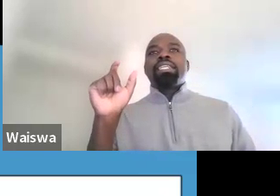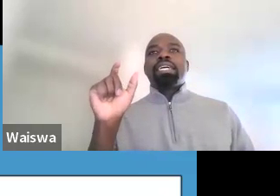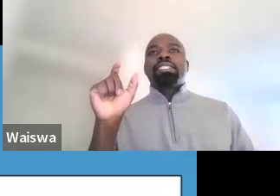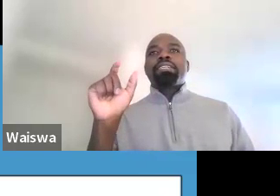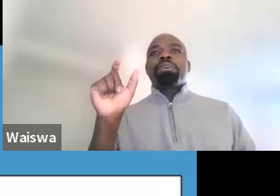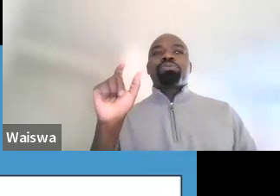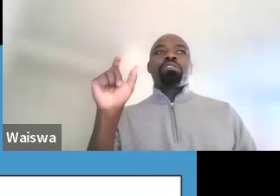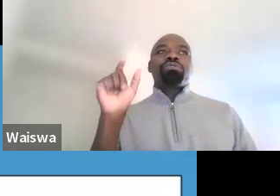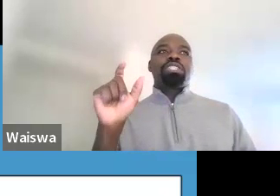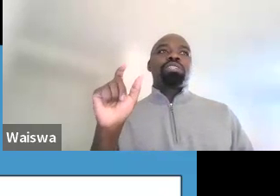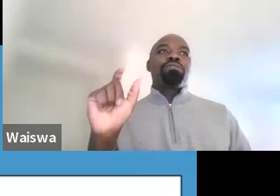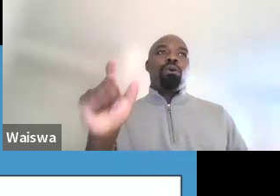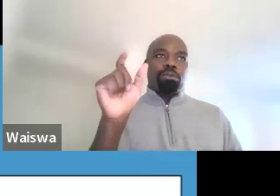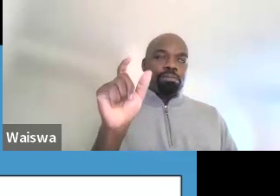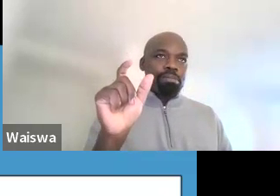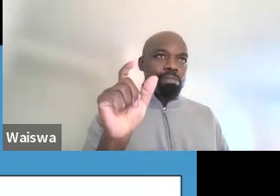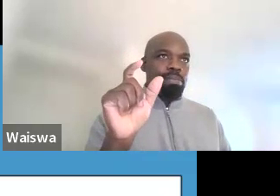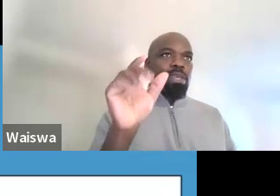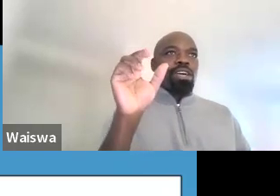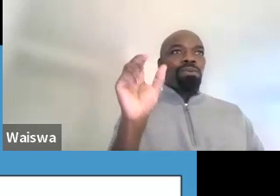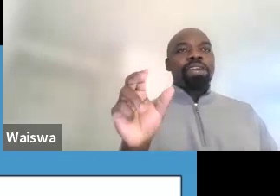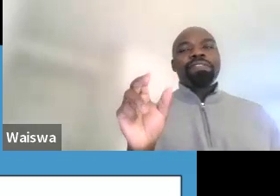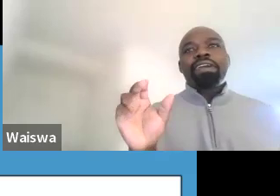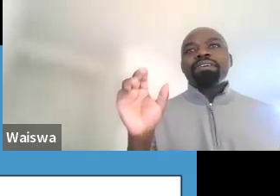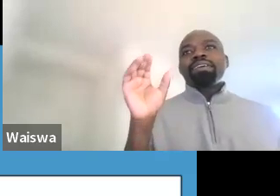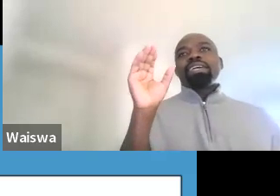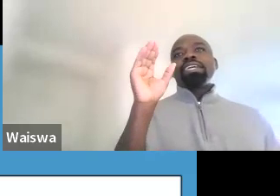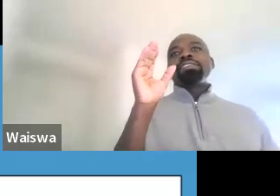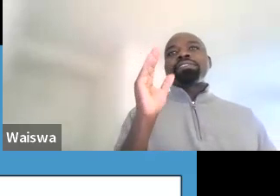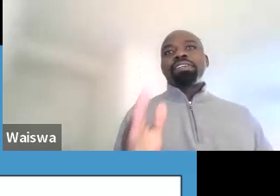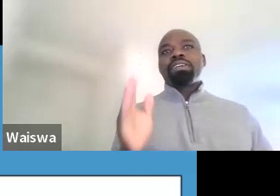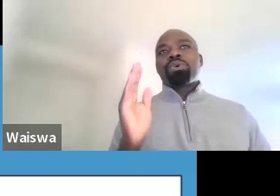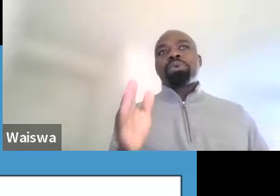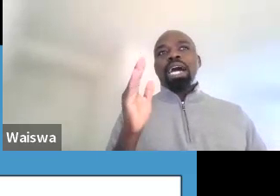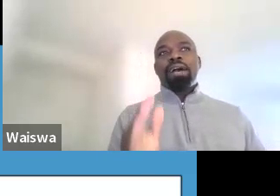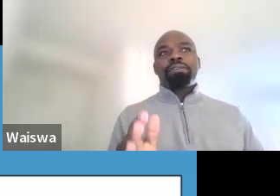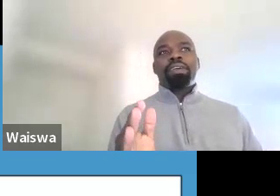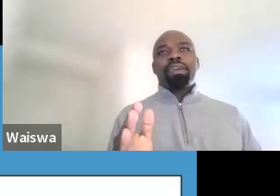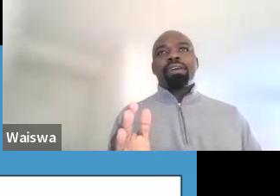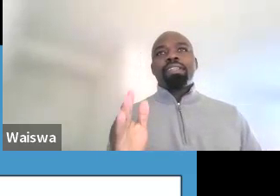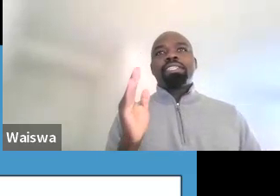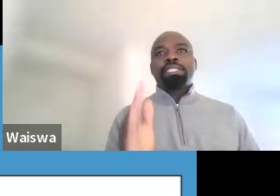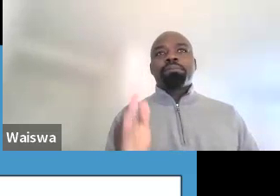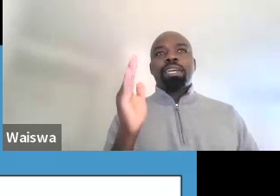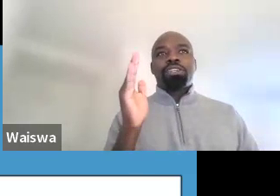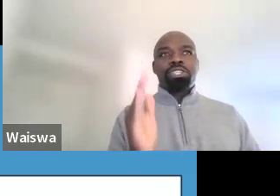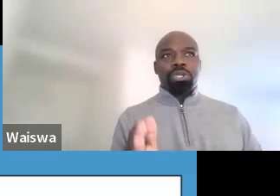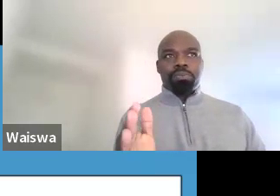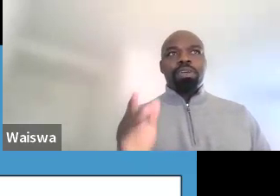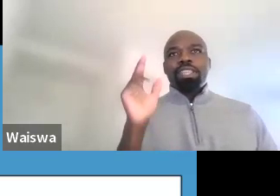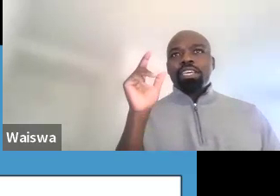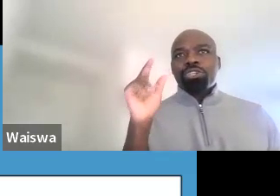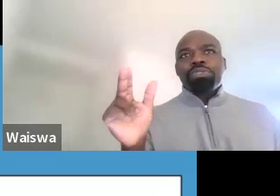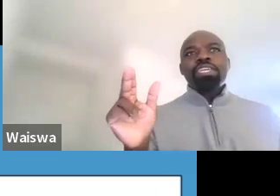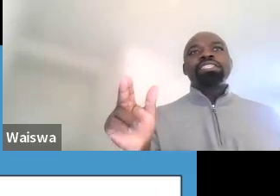Day, December 12, 2024. Right there, it is clear what we're asking the decision maker to